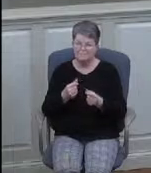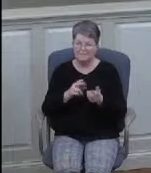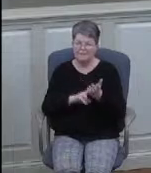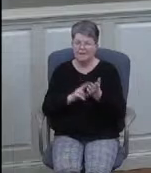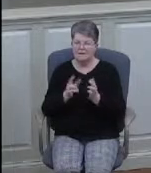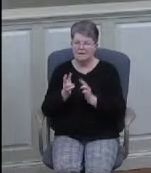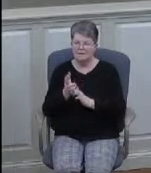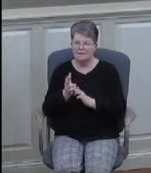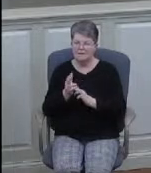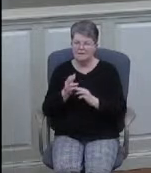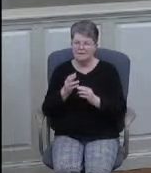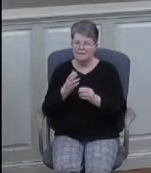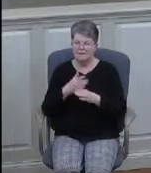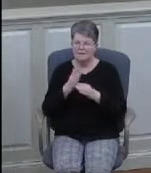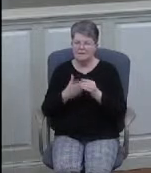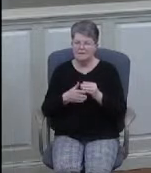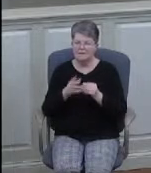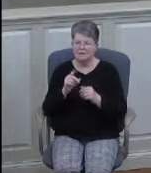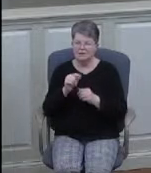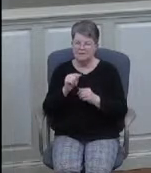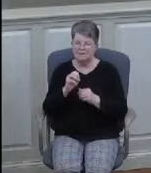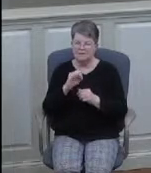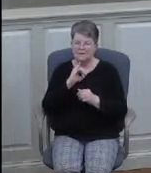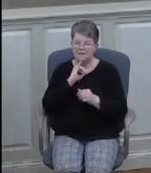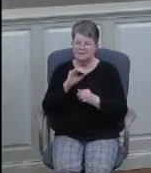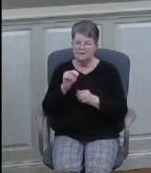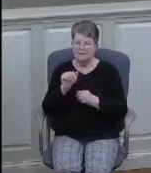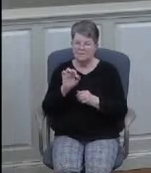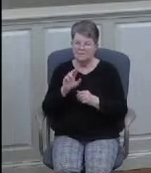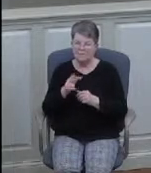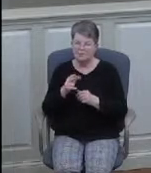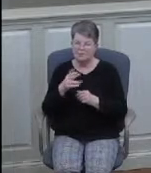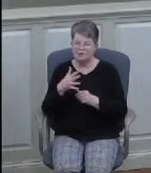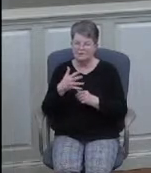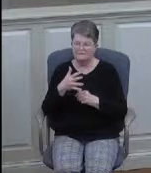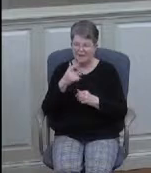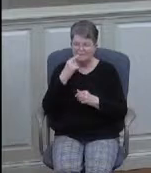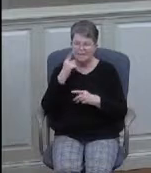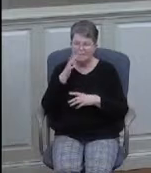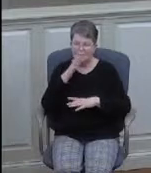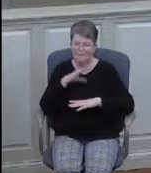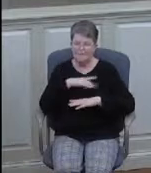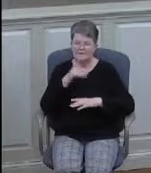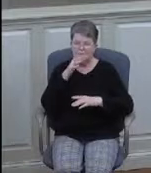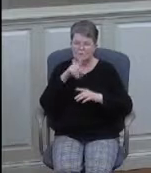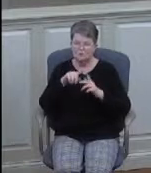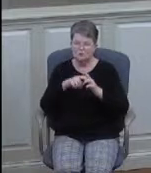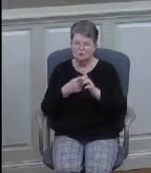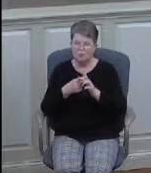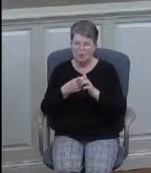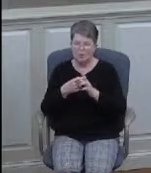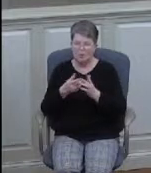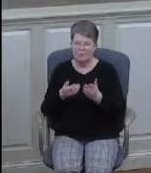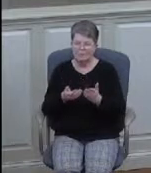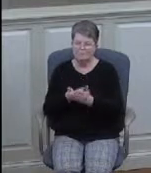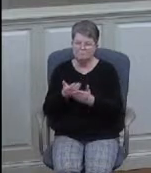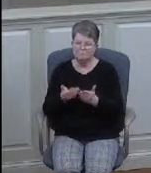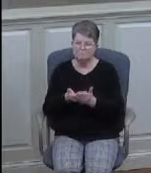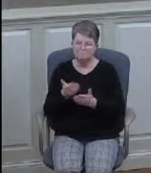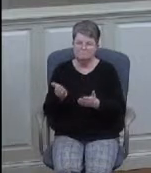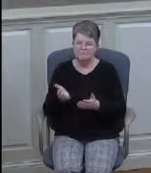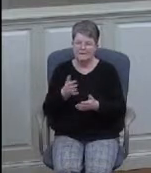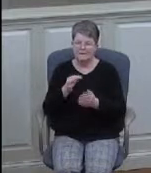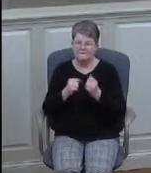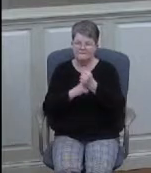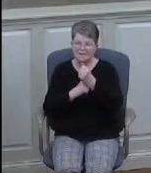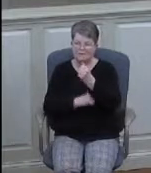substantial completion date is March 5th. I think they'll meet that date. They're going to start removing foundations tomorrow. And